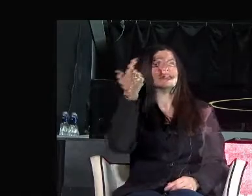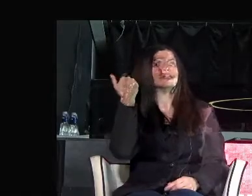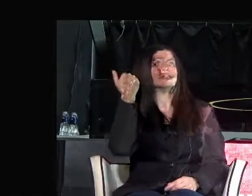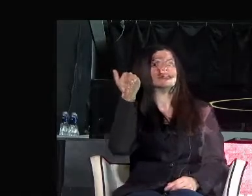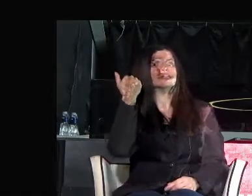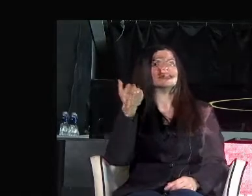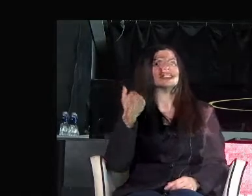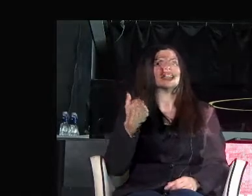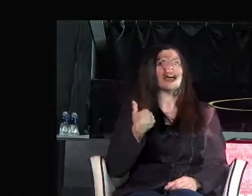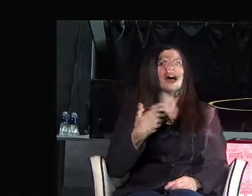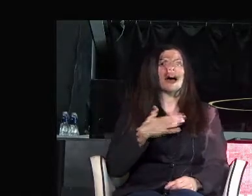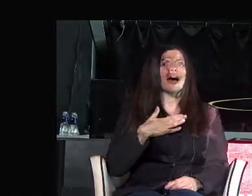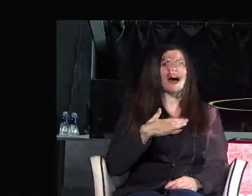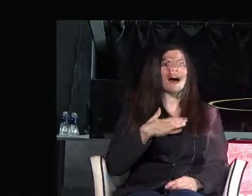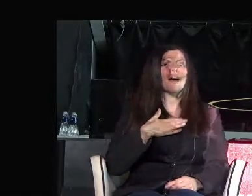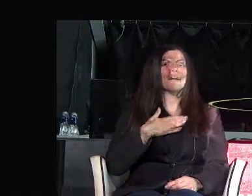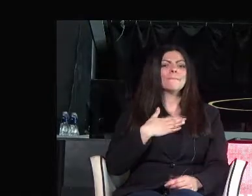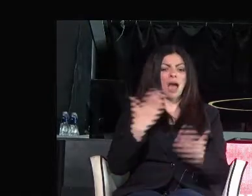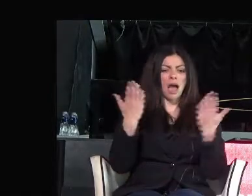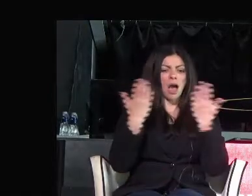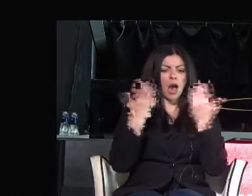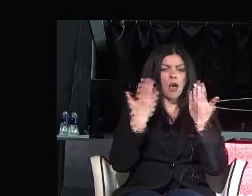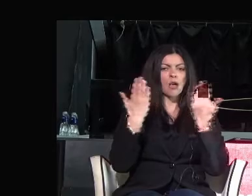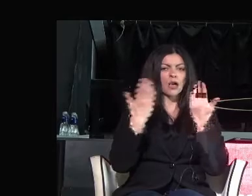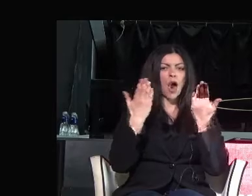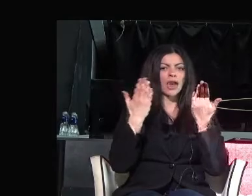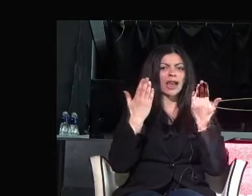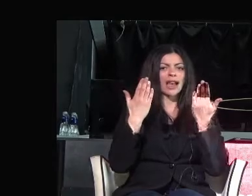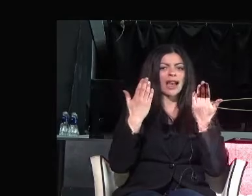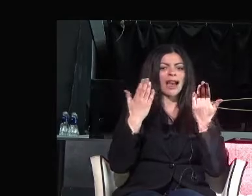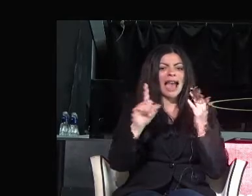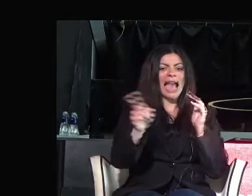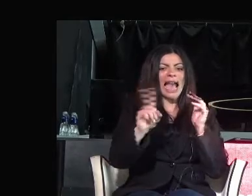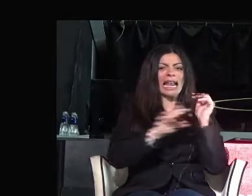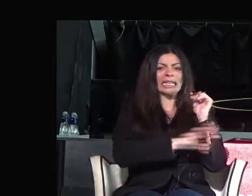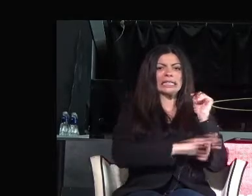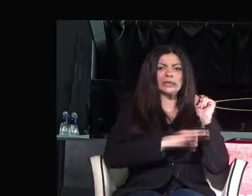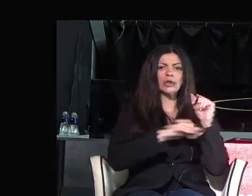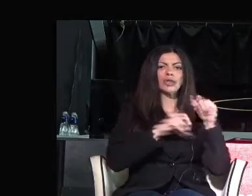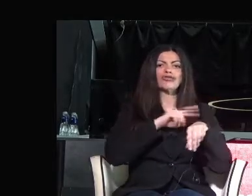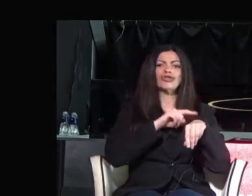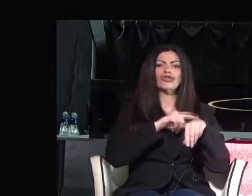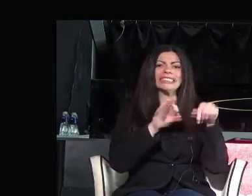of the year when we would discuss the